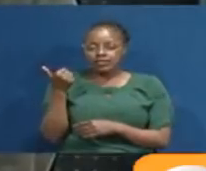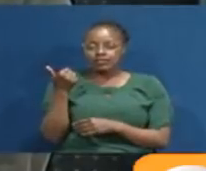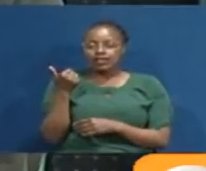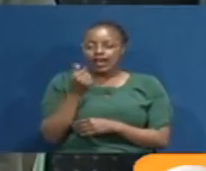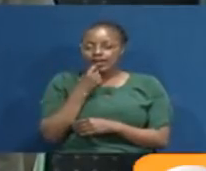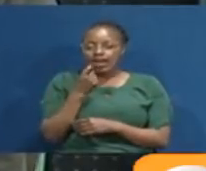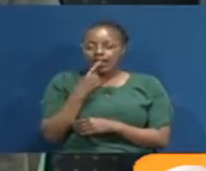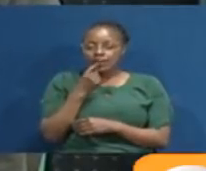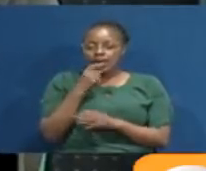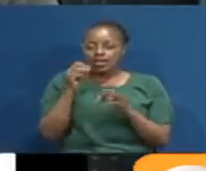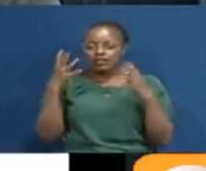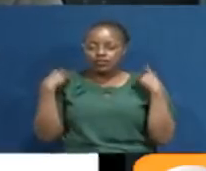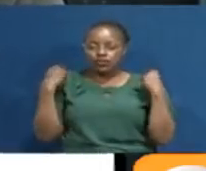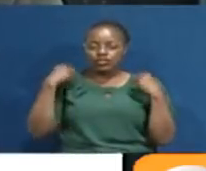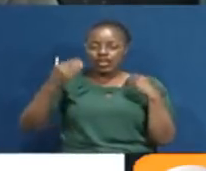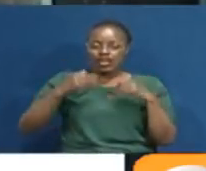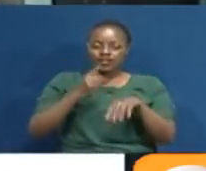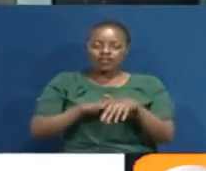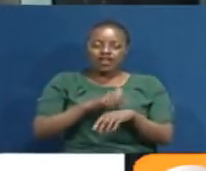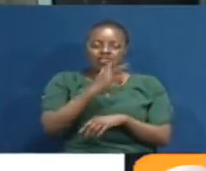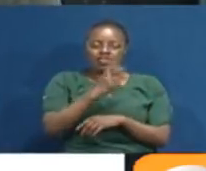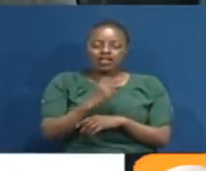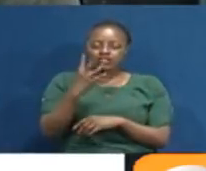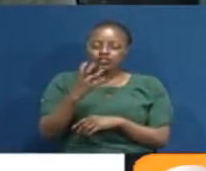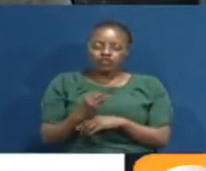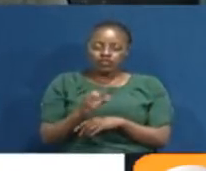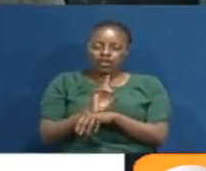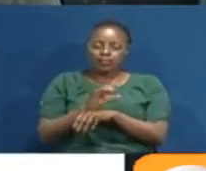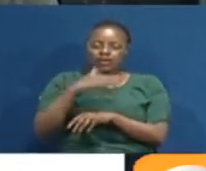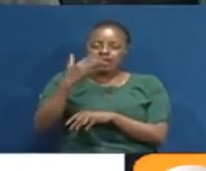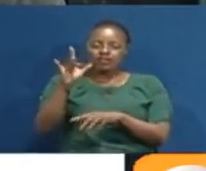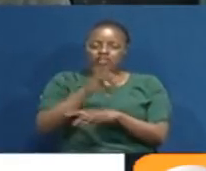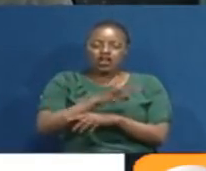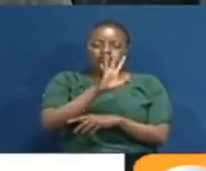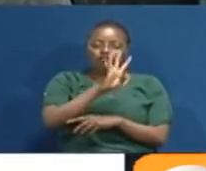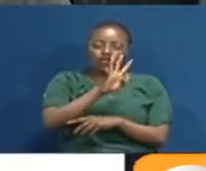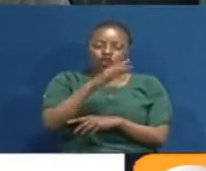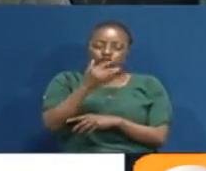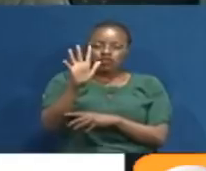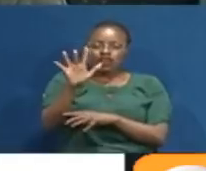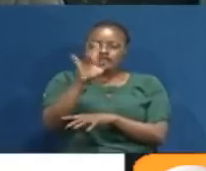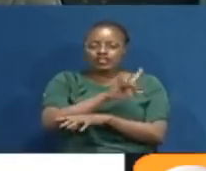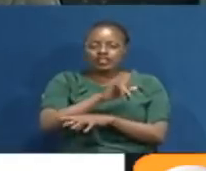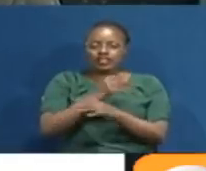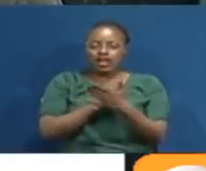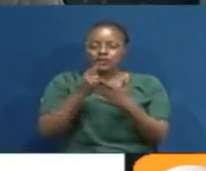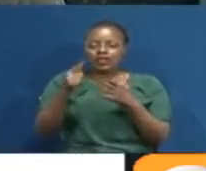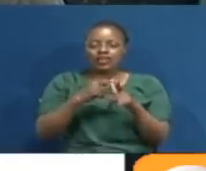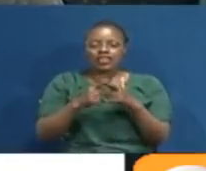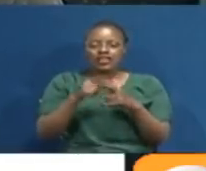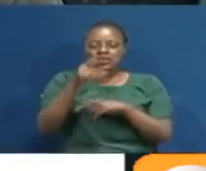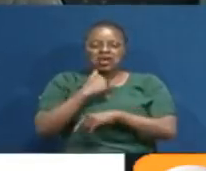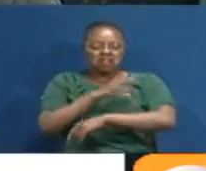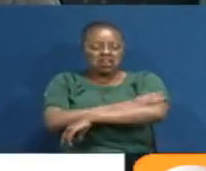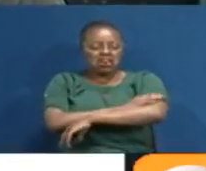invented. And if you exercise regularly, maybe 30 to 40 minutes every day, 4 or 5 days a week, then your chances of ending up with high